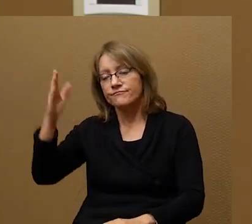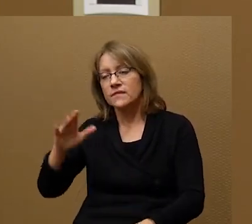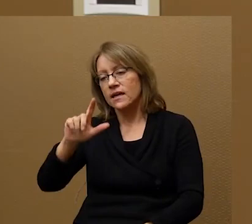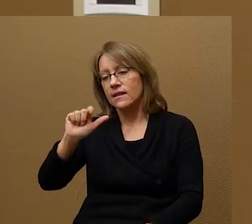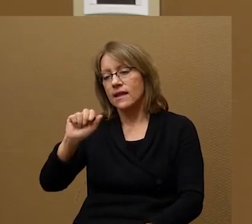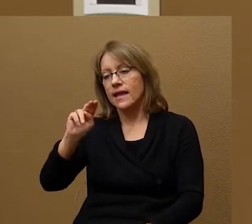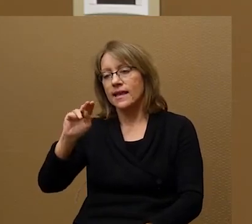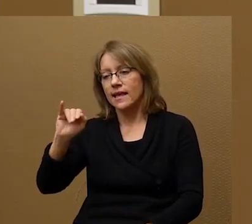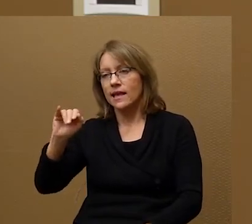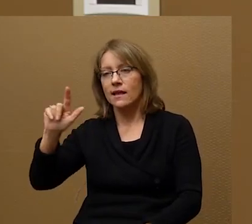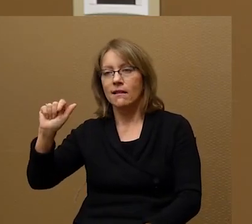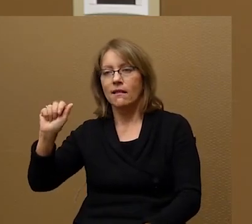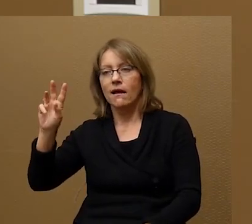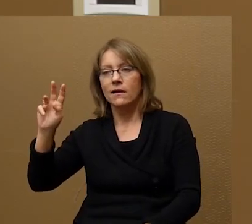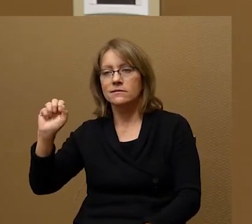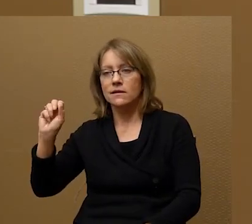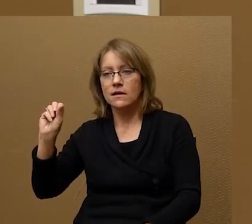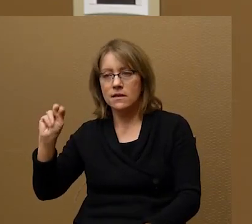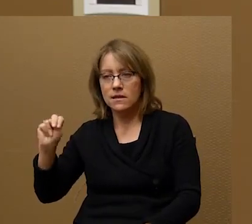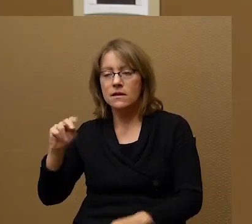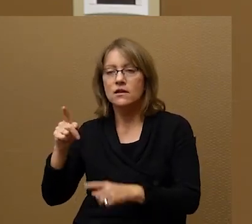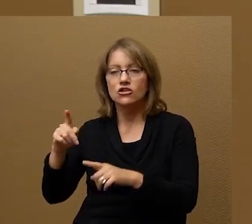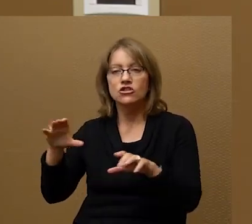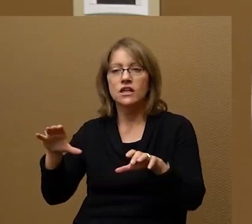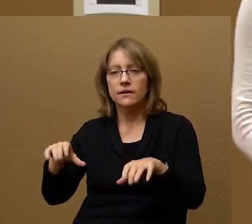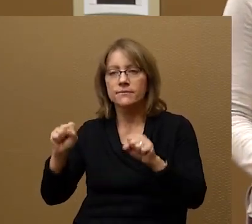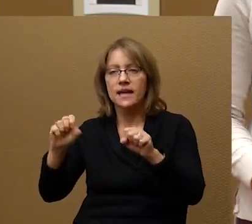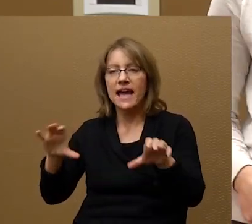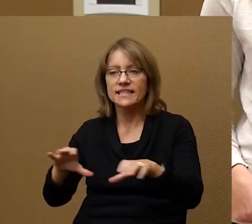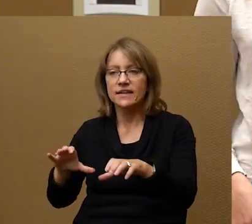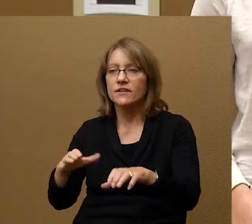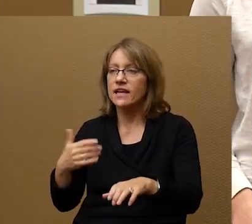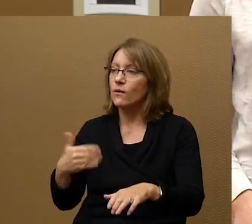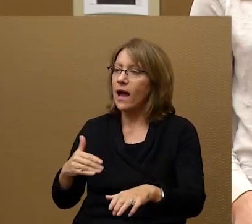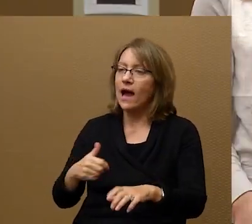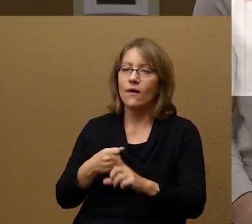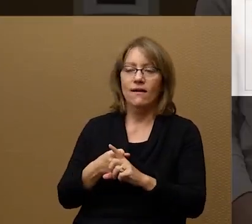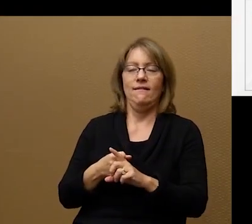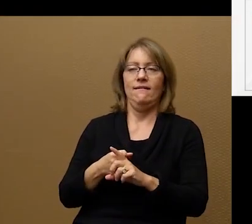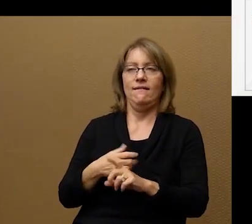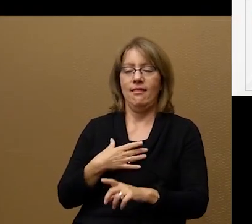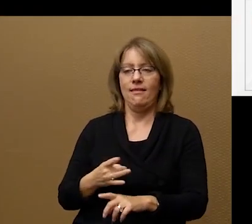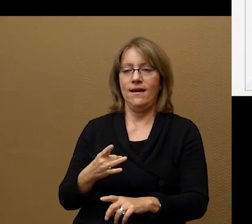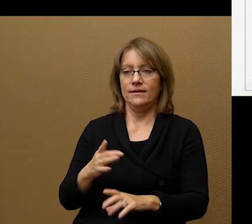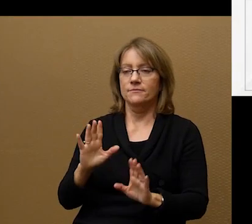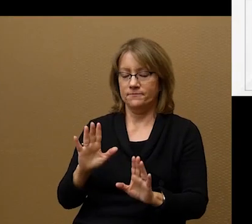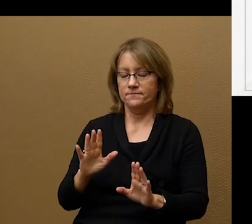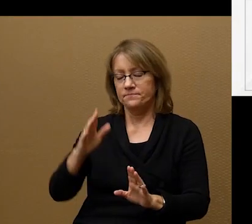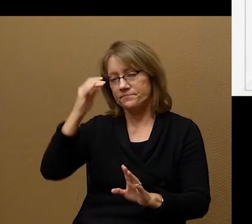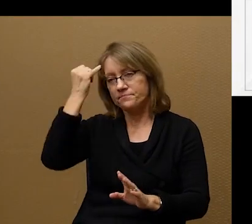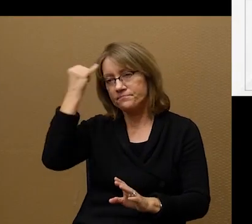this activity and it really resonated with me. Okay, your boss that you love dearly